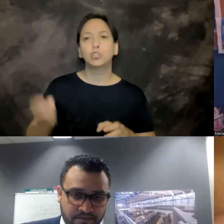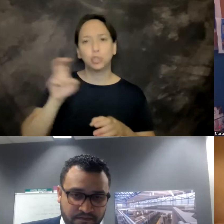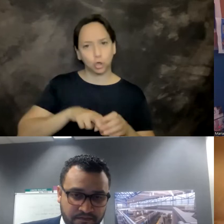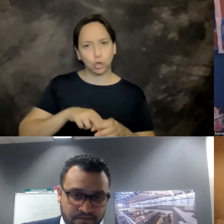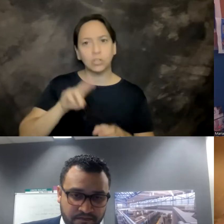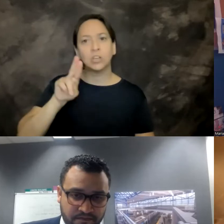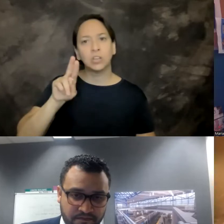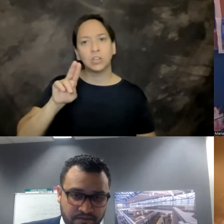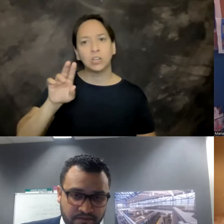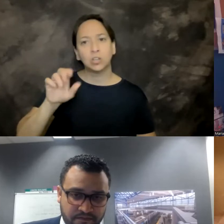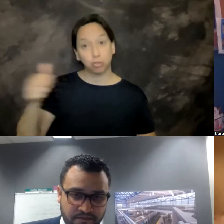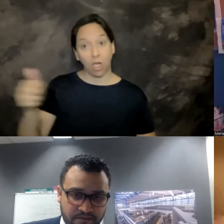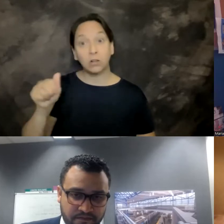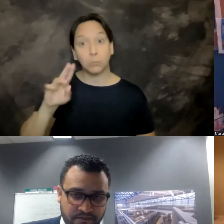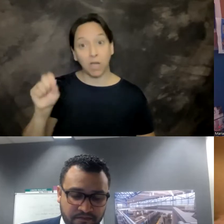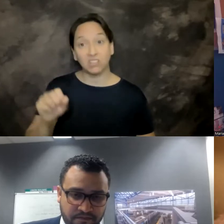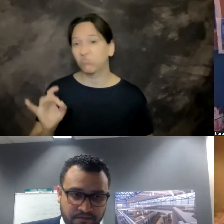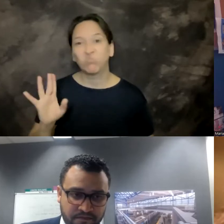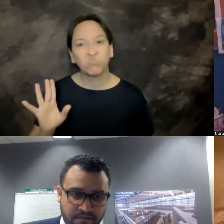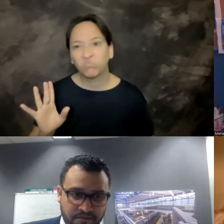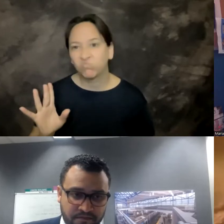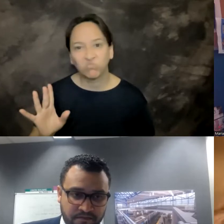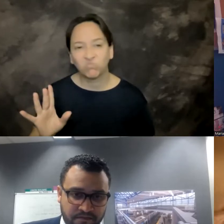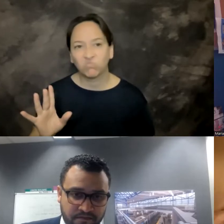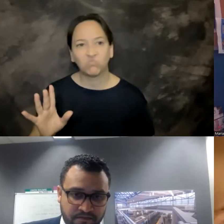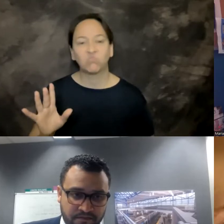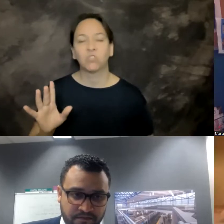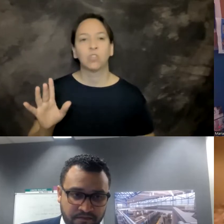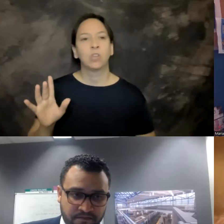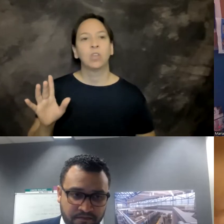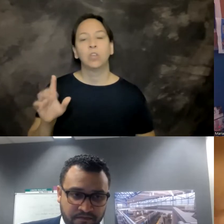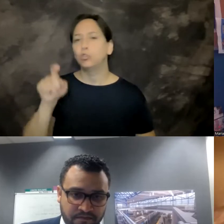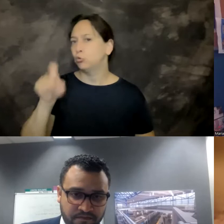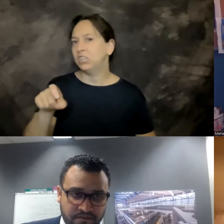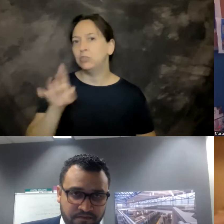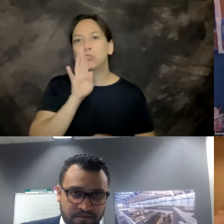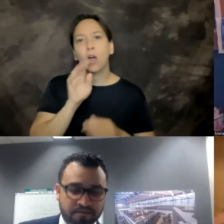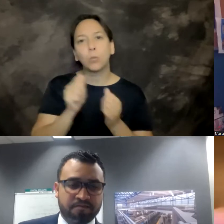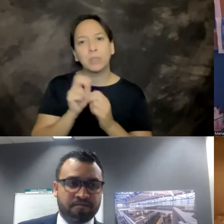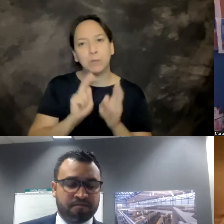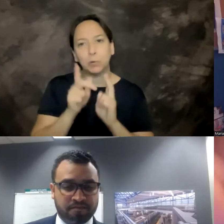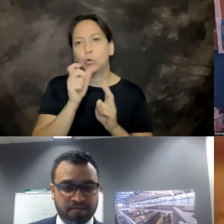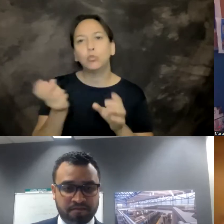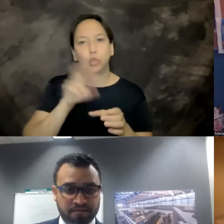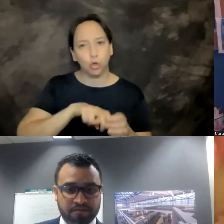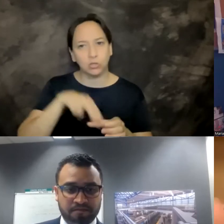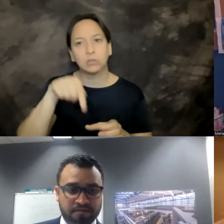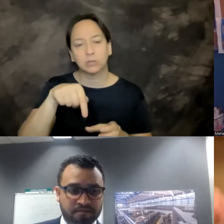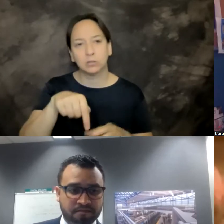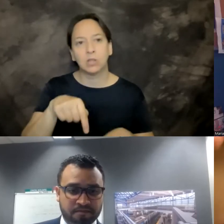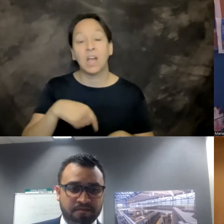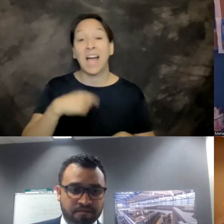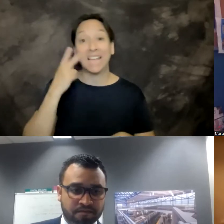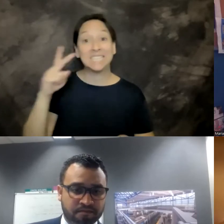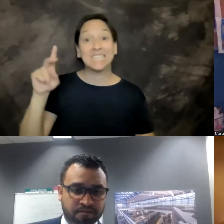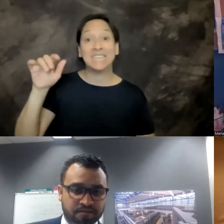friggin' joke. And you need to talk to people who took it. I see already the Yankee buses going by